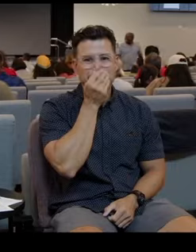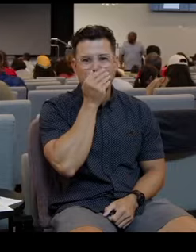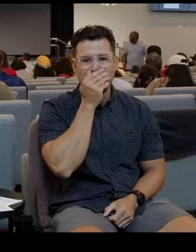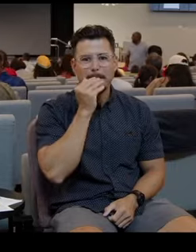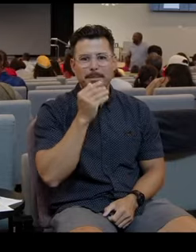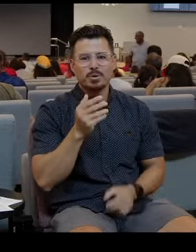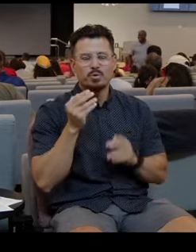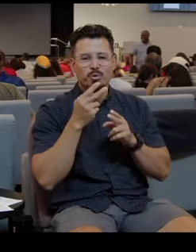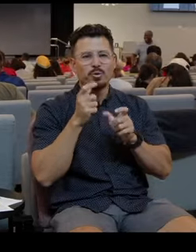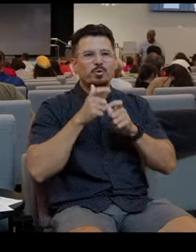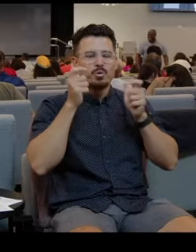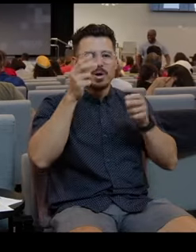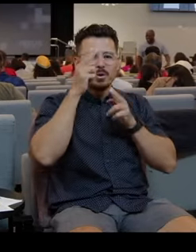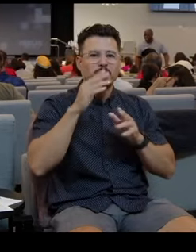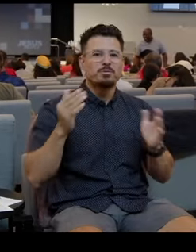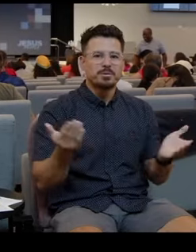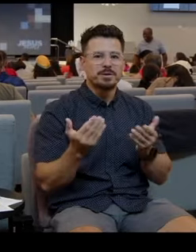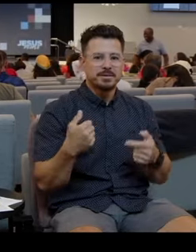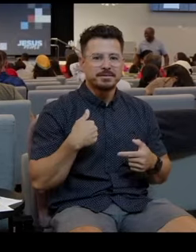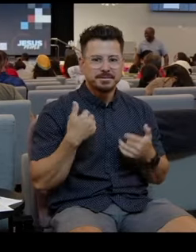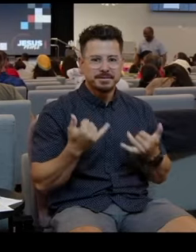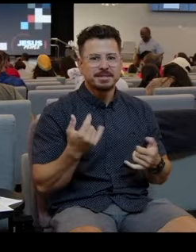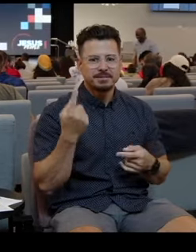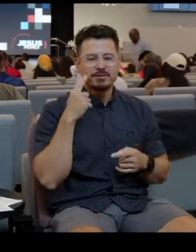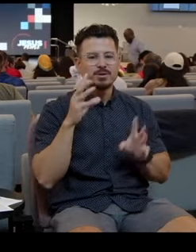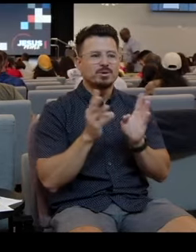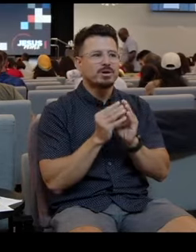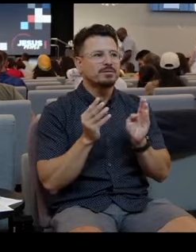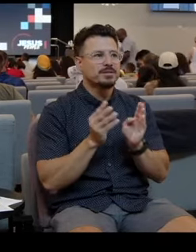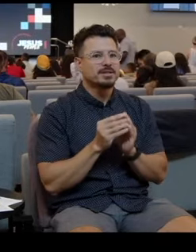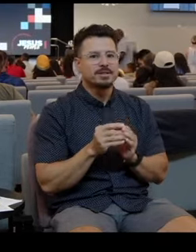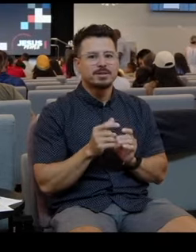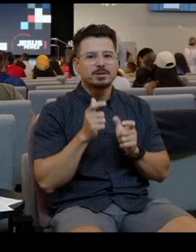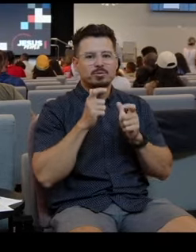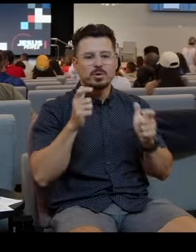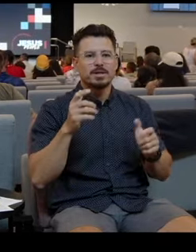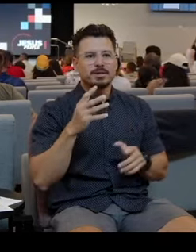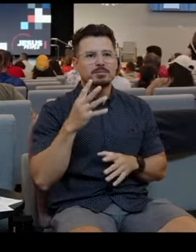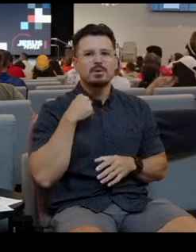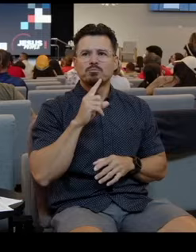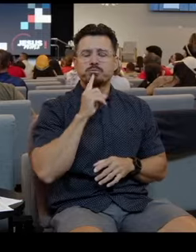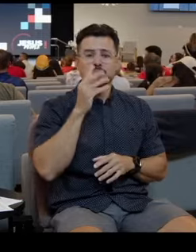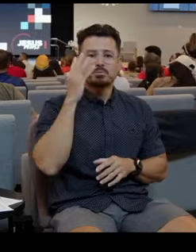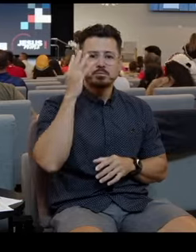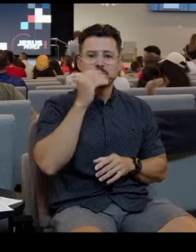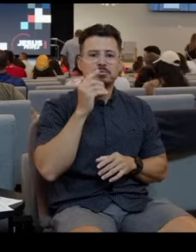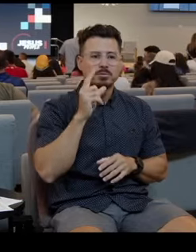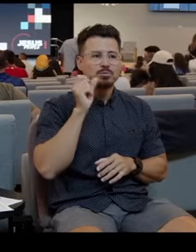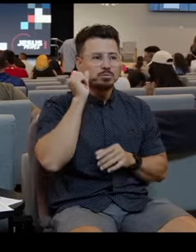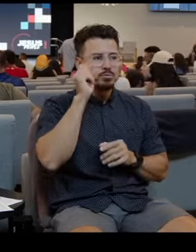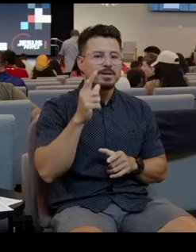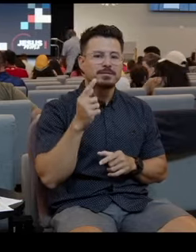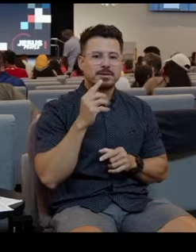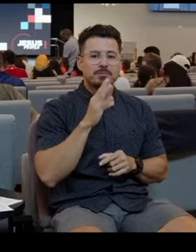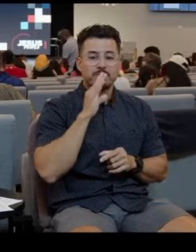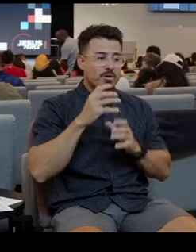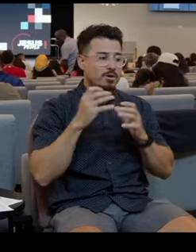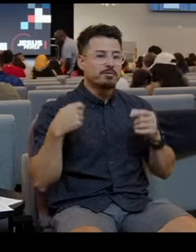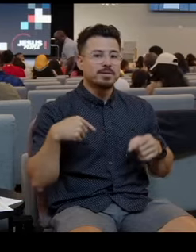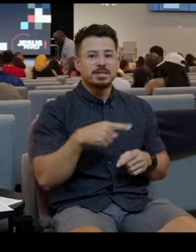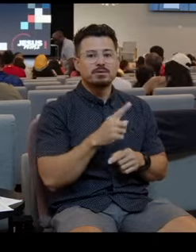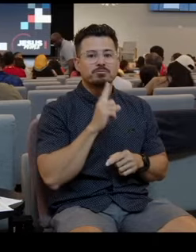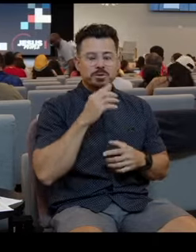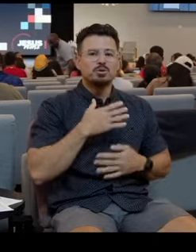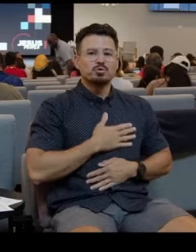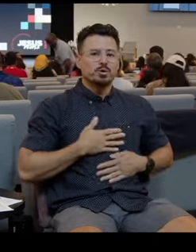It's a great honor to be here, it really is, in this conference. Very, very pleasantly surprised. I think I speak for a lot of us. Really